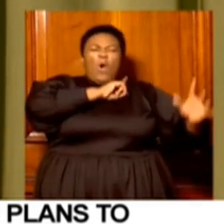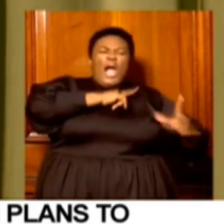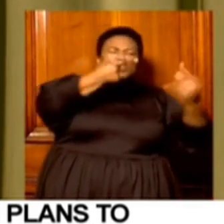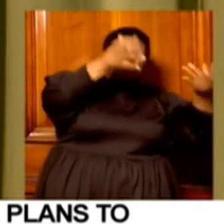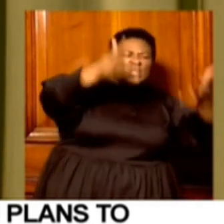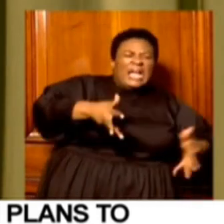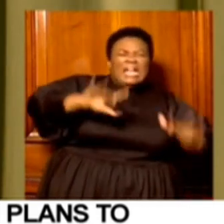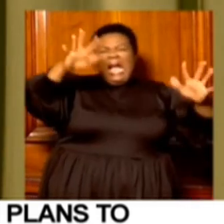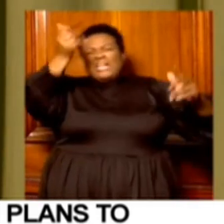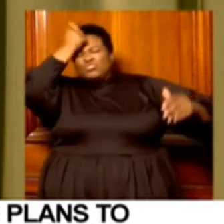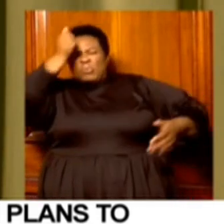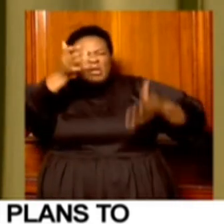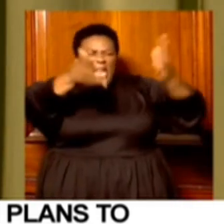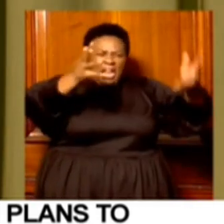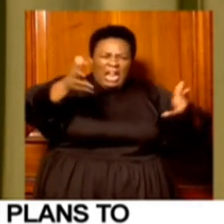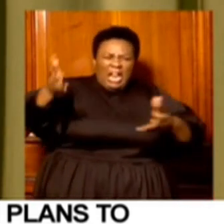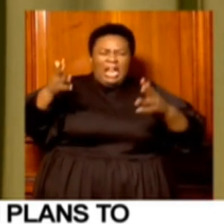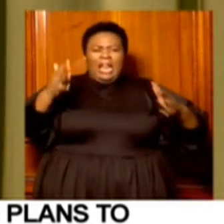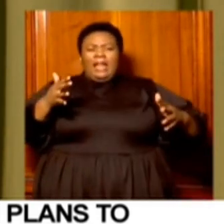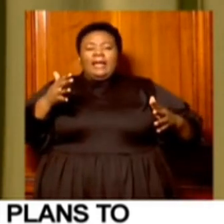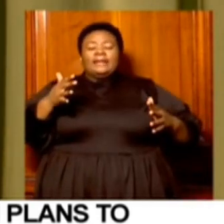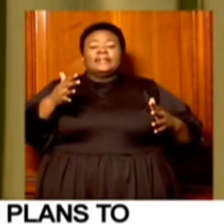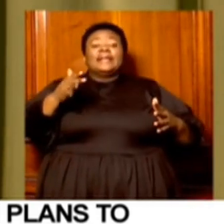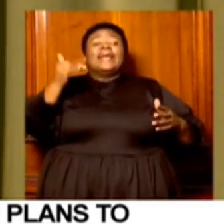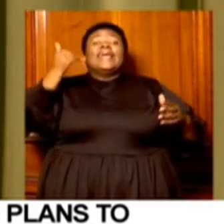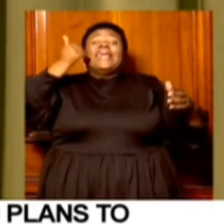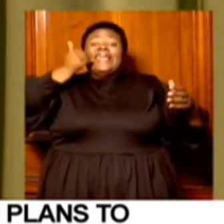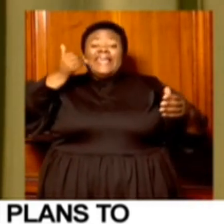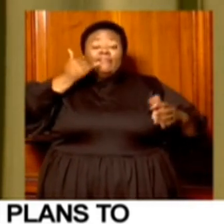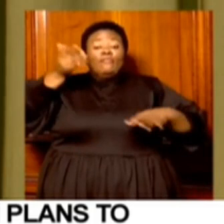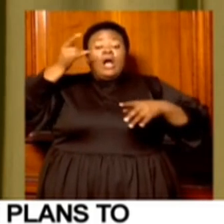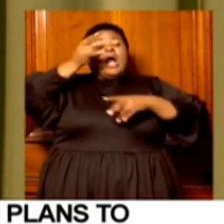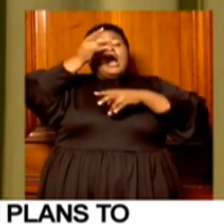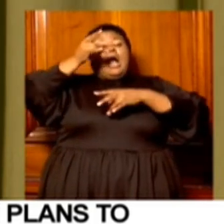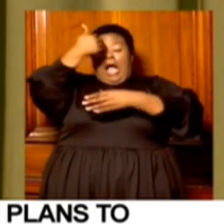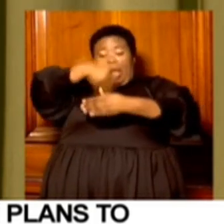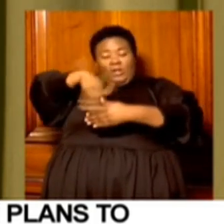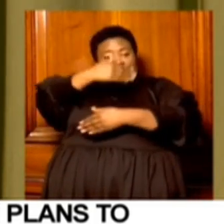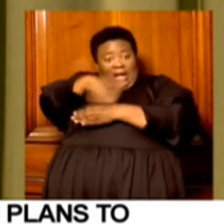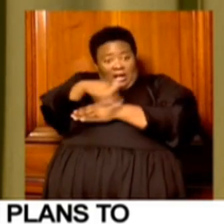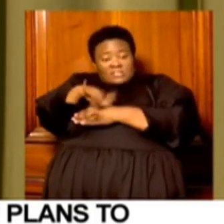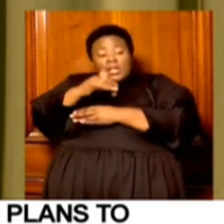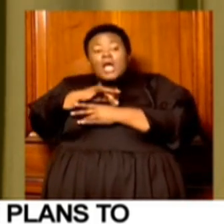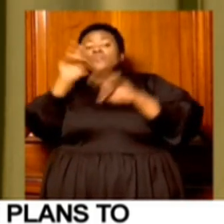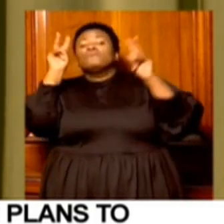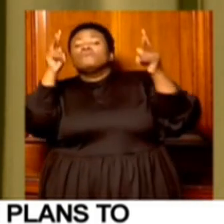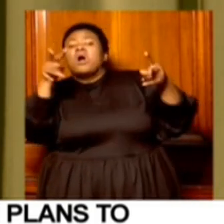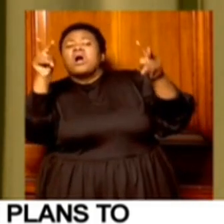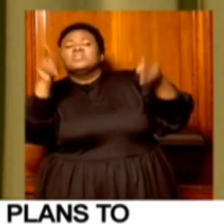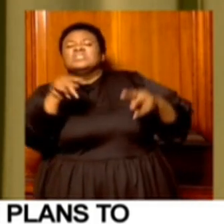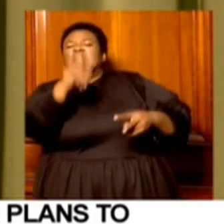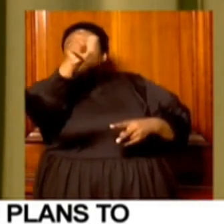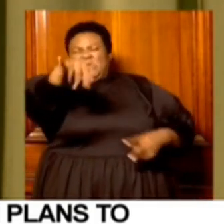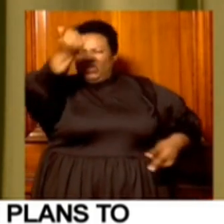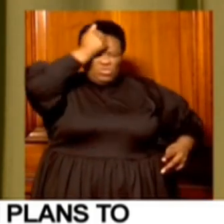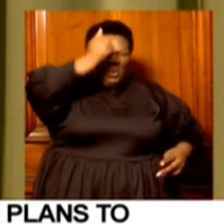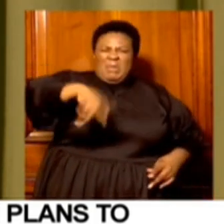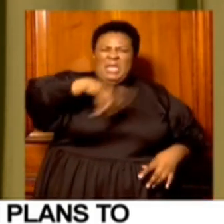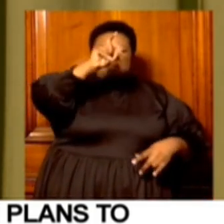very easy. You can't miss a goal inside the penalty area. That player is stupid, he must be replaced.